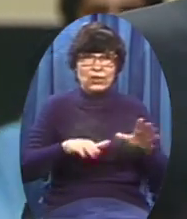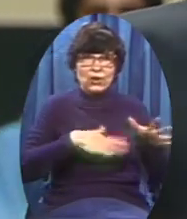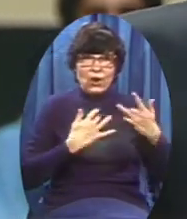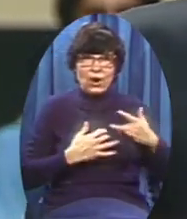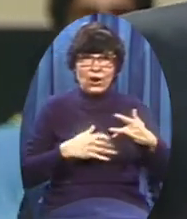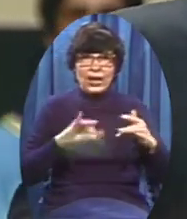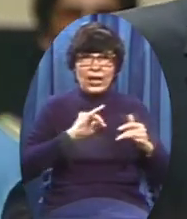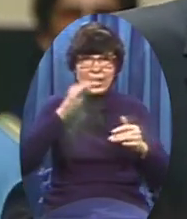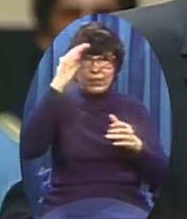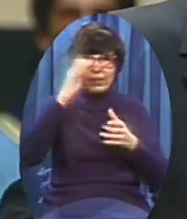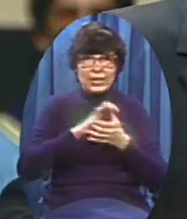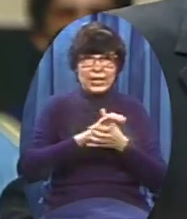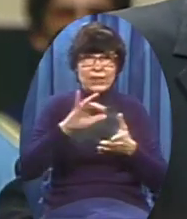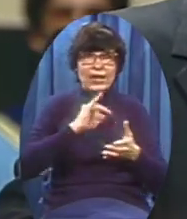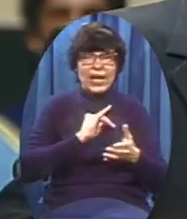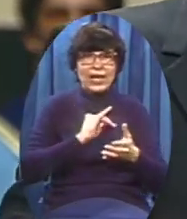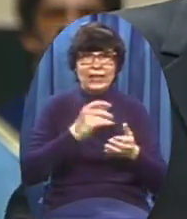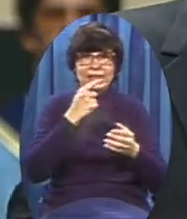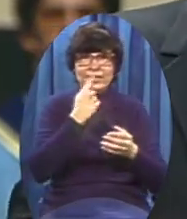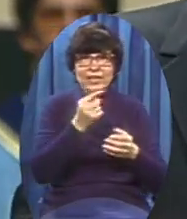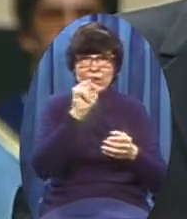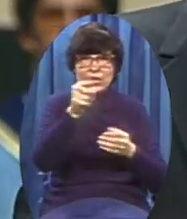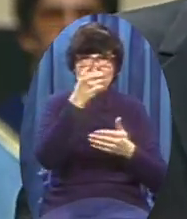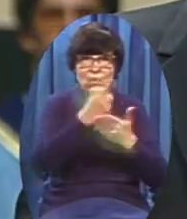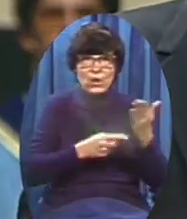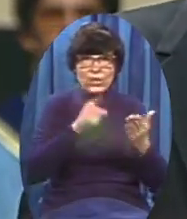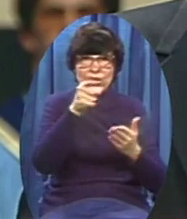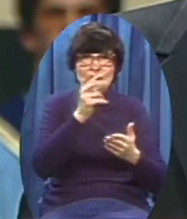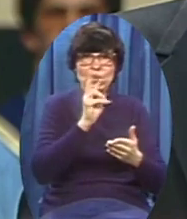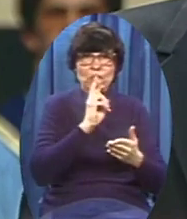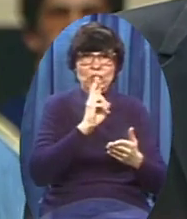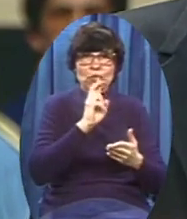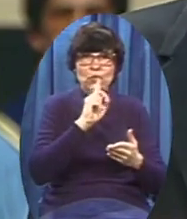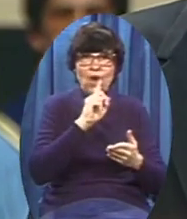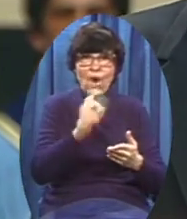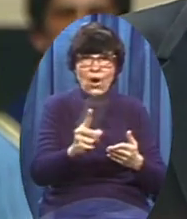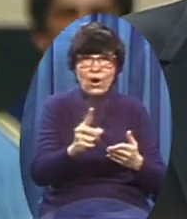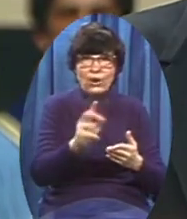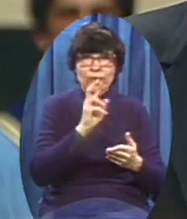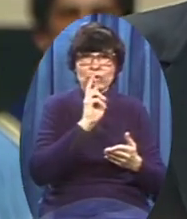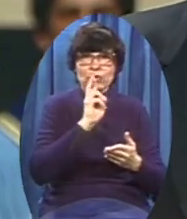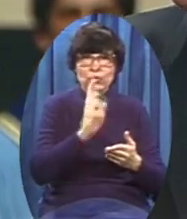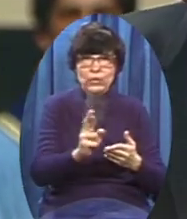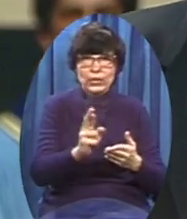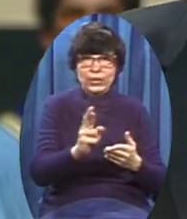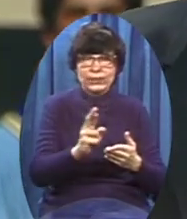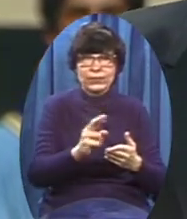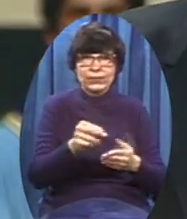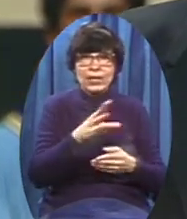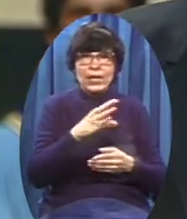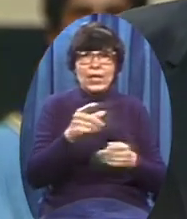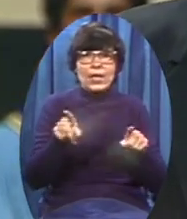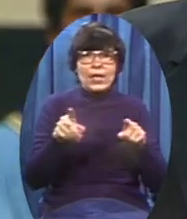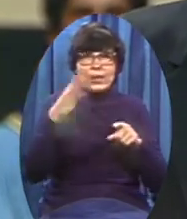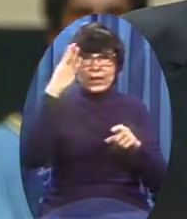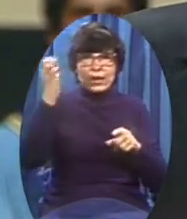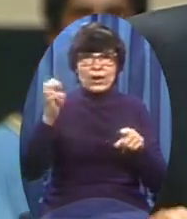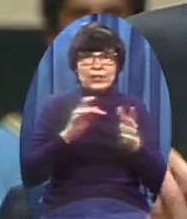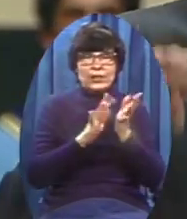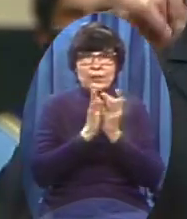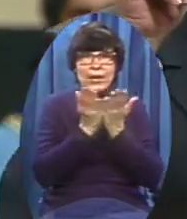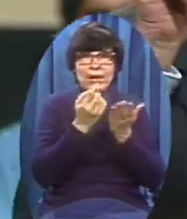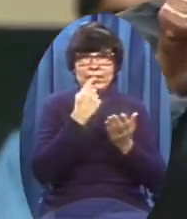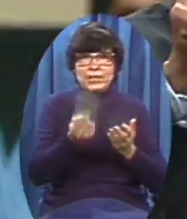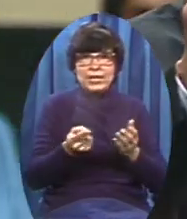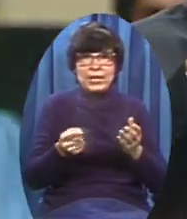could tell you what you really are. Because the Bible declares, as a man thinketh in his heart, so is that man. And